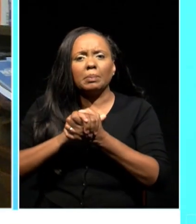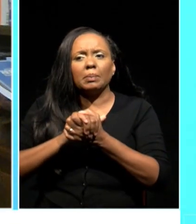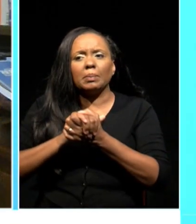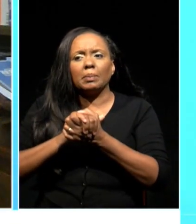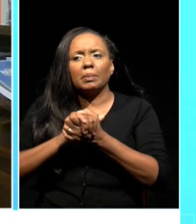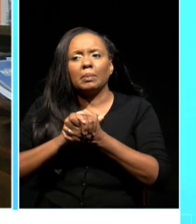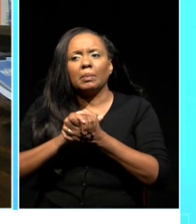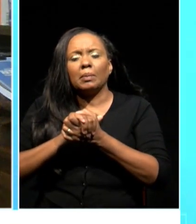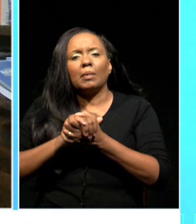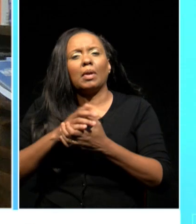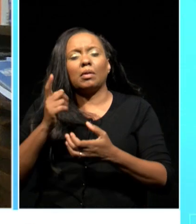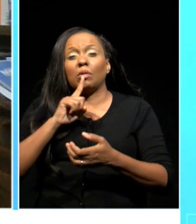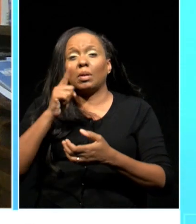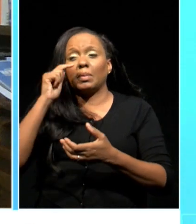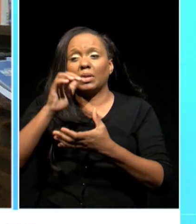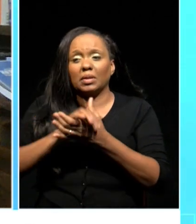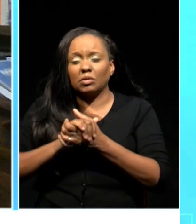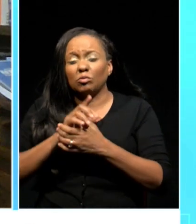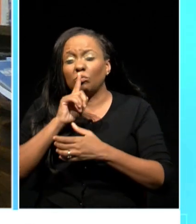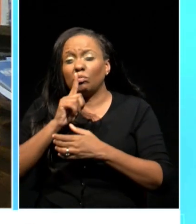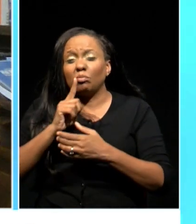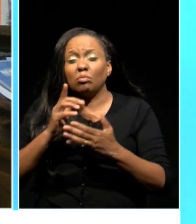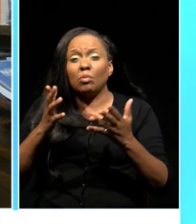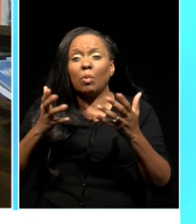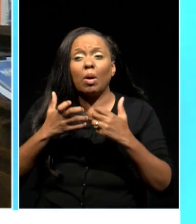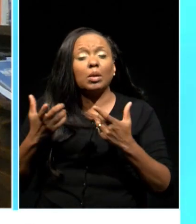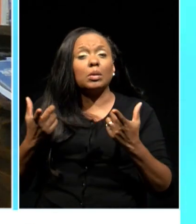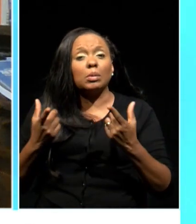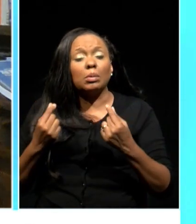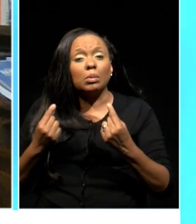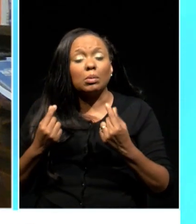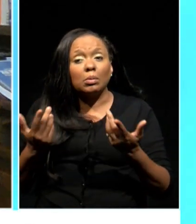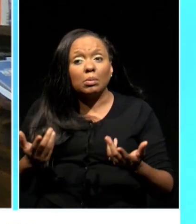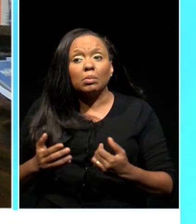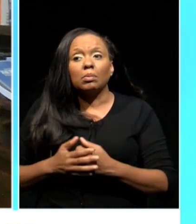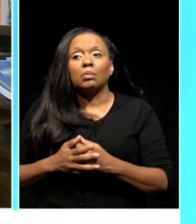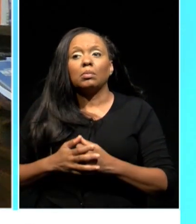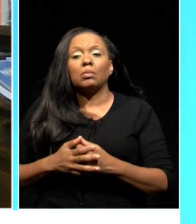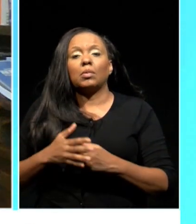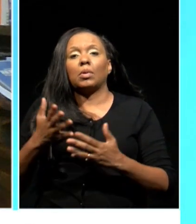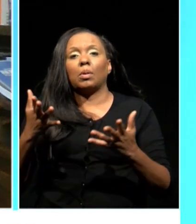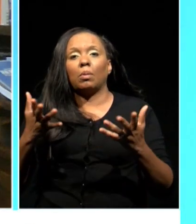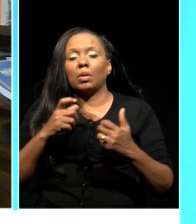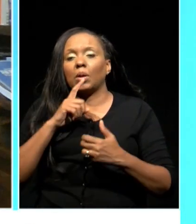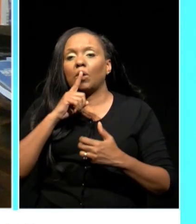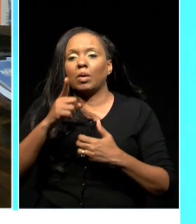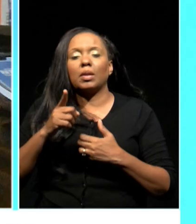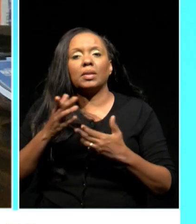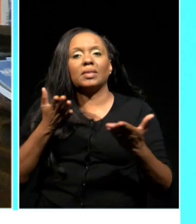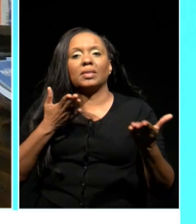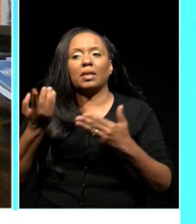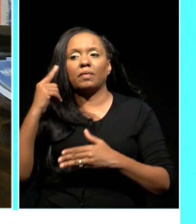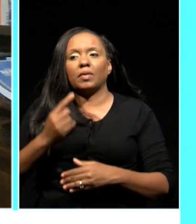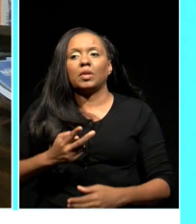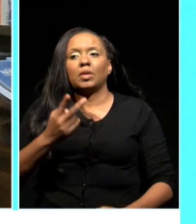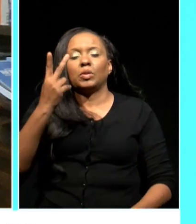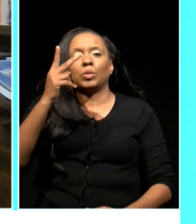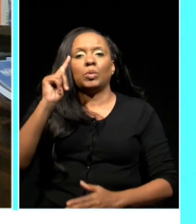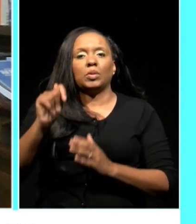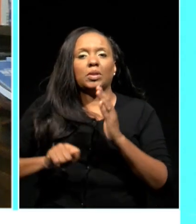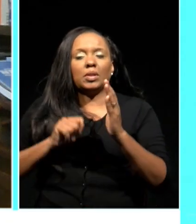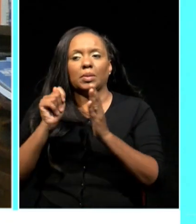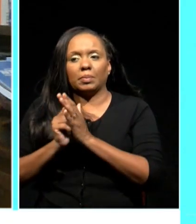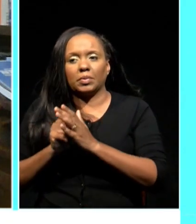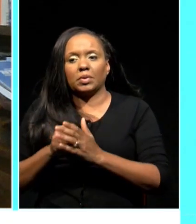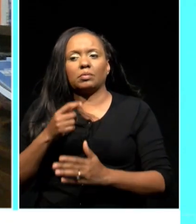limits, and that ideally what she would like to do is serve 2 terms. So what she's saying now is entirely consistent with that. I would